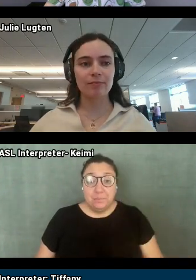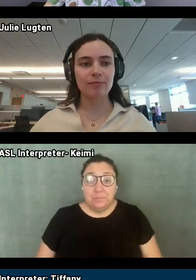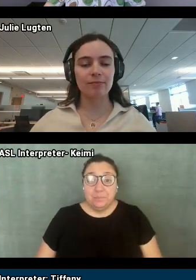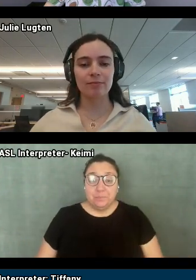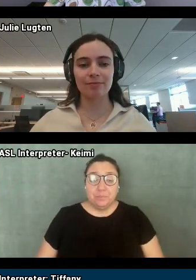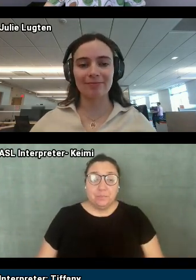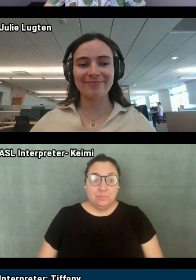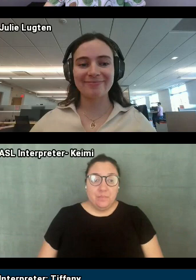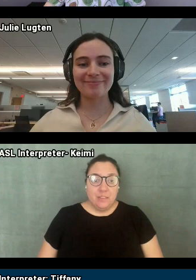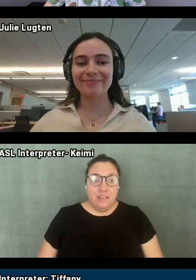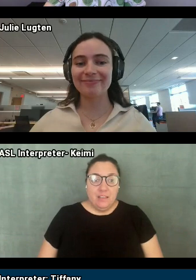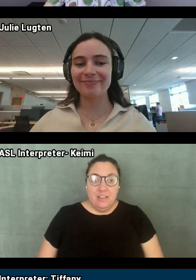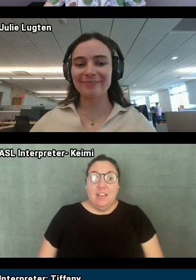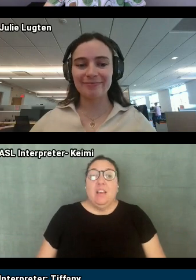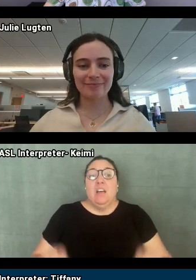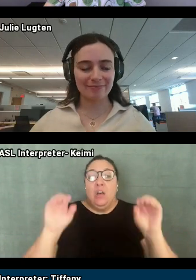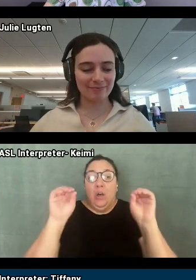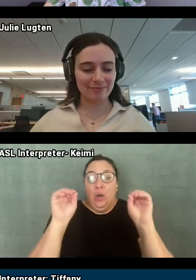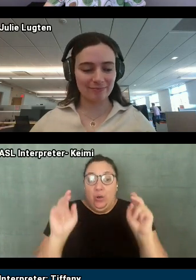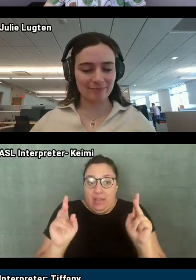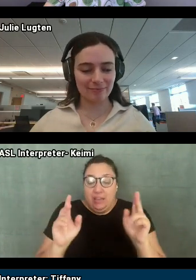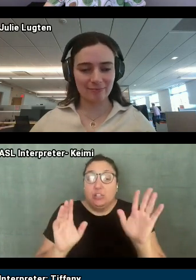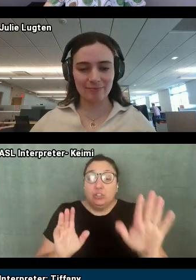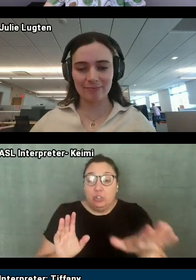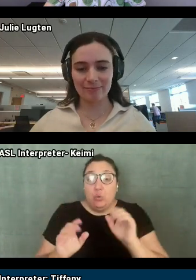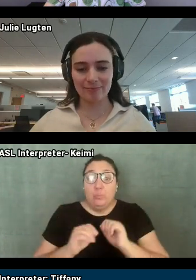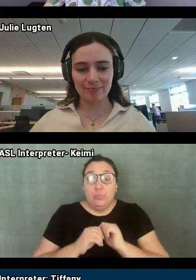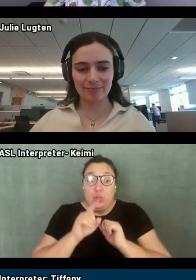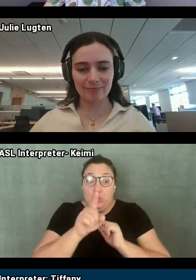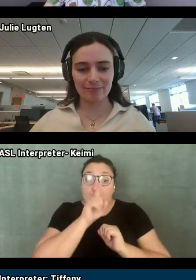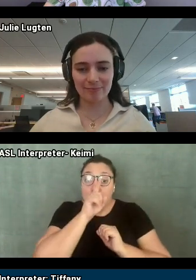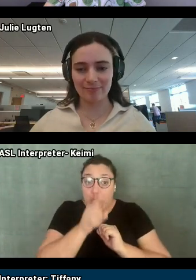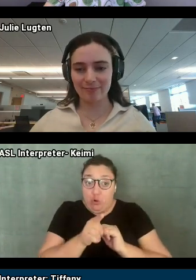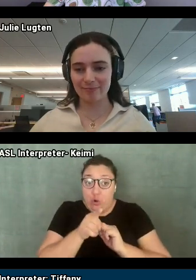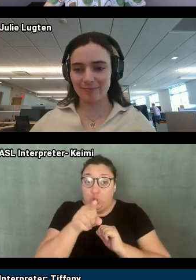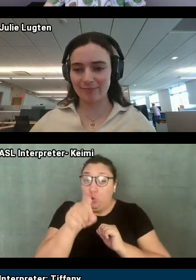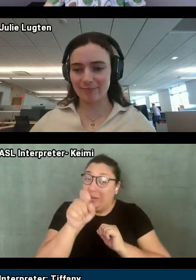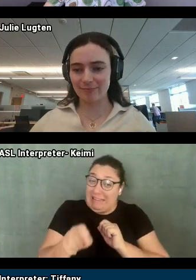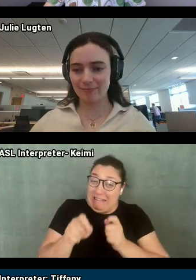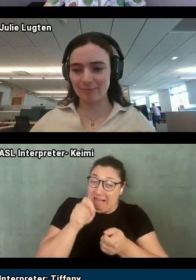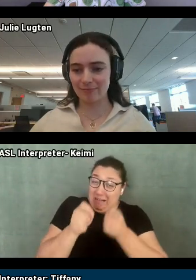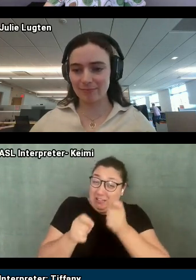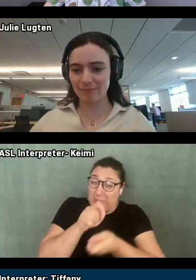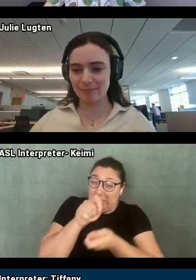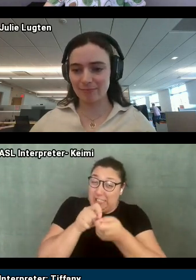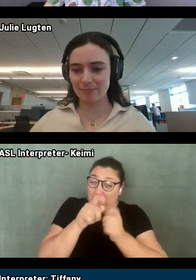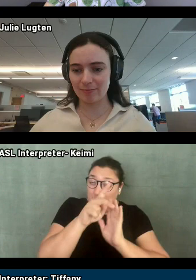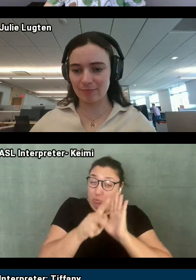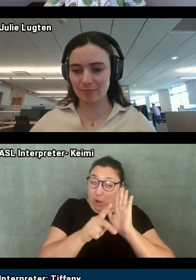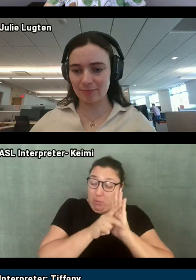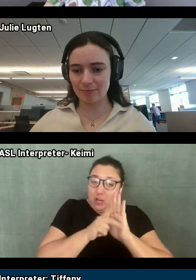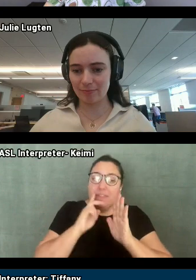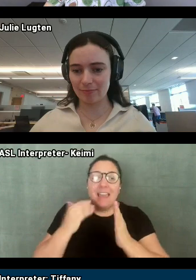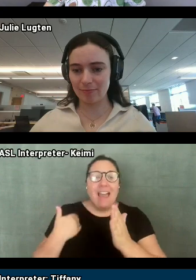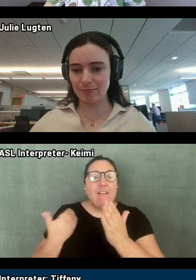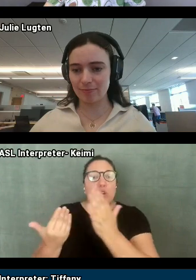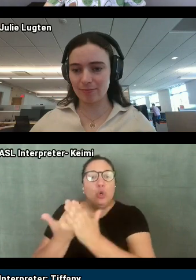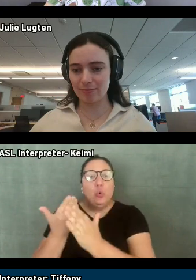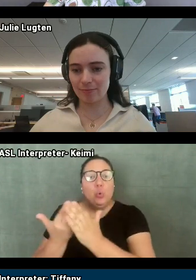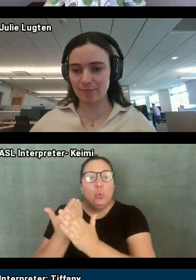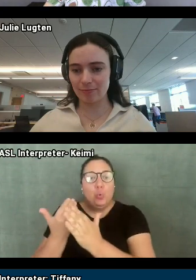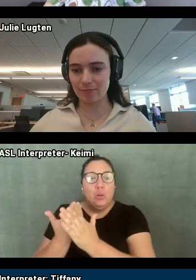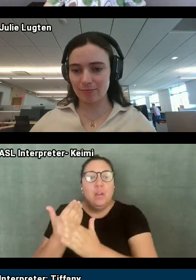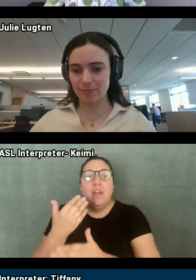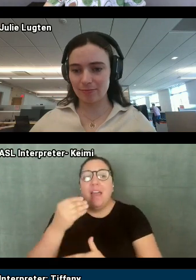All right. So when you're sure that you need a custom property, there are a few newer ones and some that have had features that have